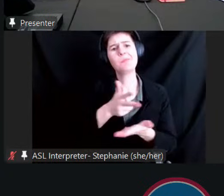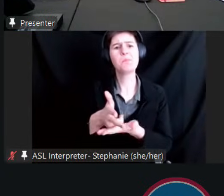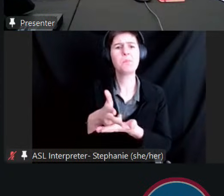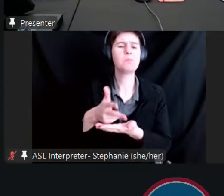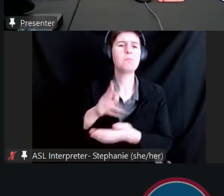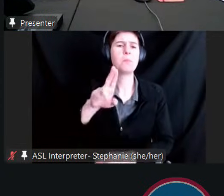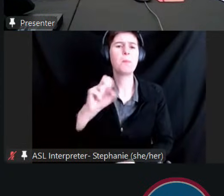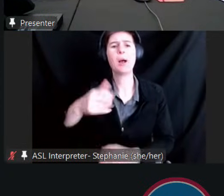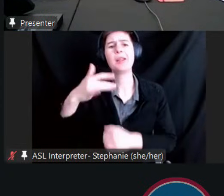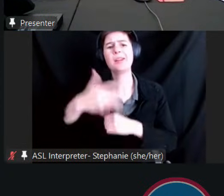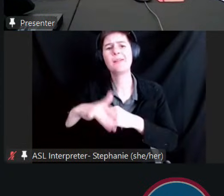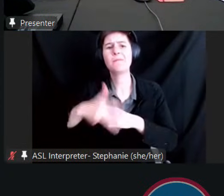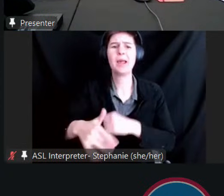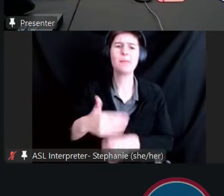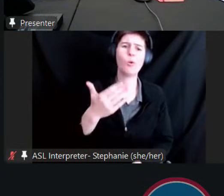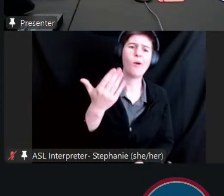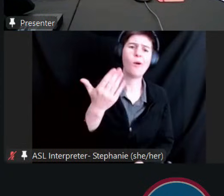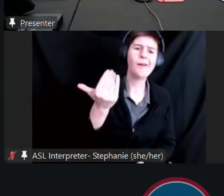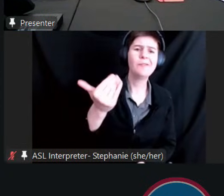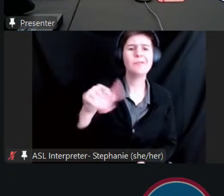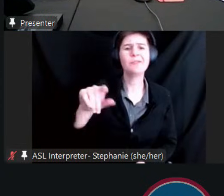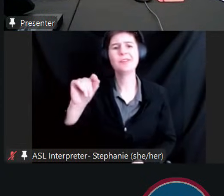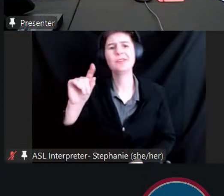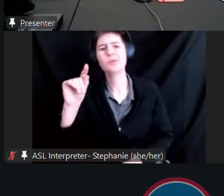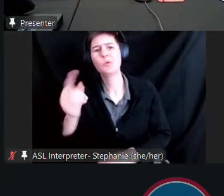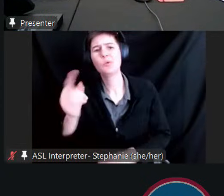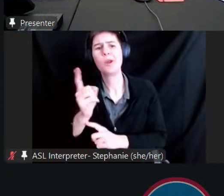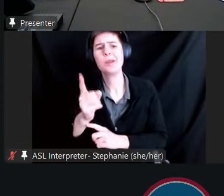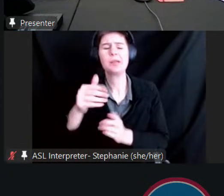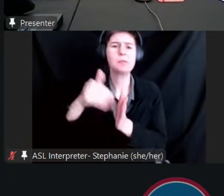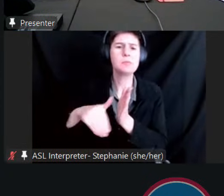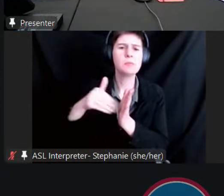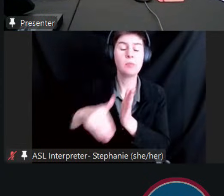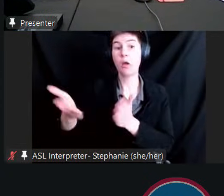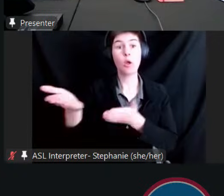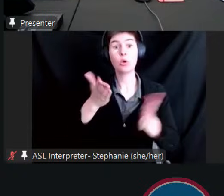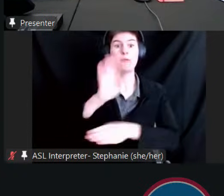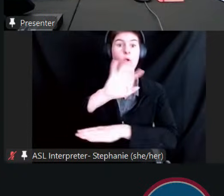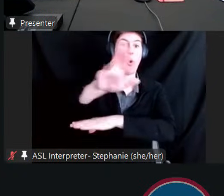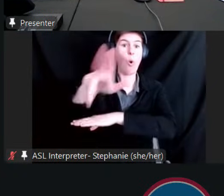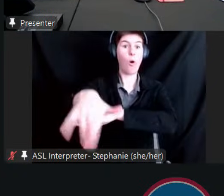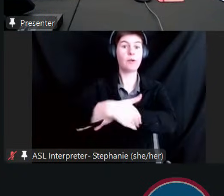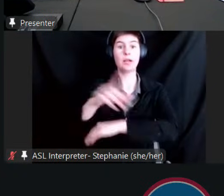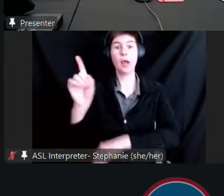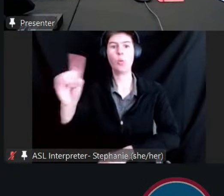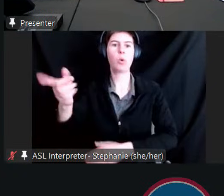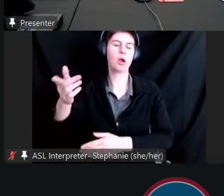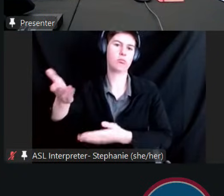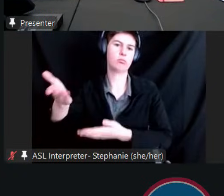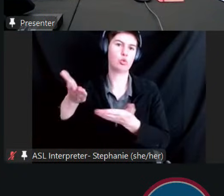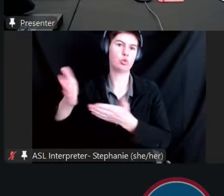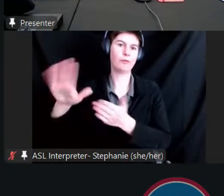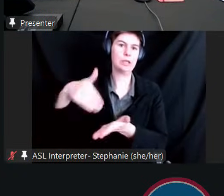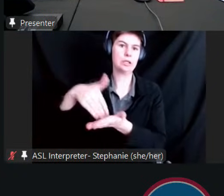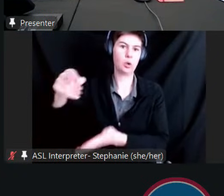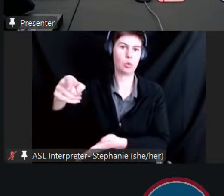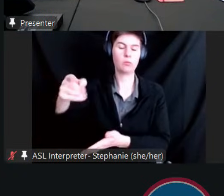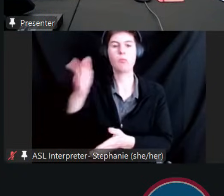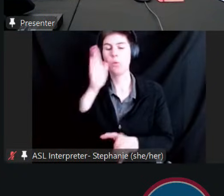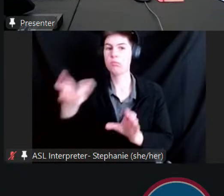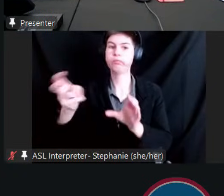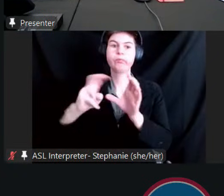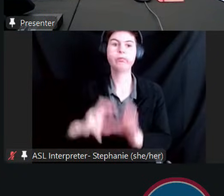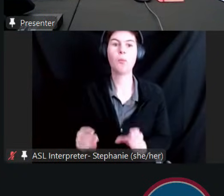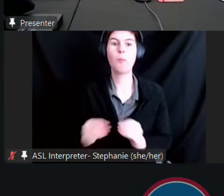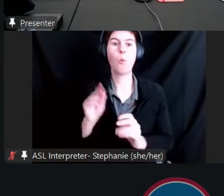service all night to certain, large employment centers, things like that, that could really be a huge benefit and boost to our ridership, to kind of fill a